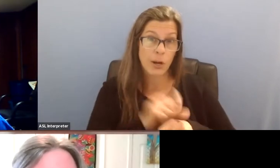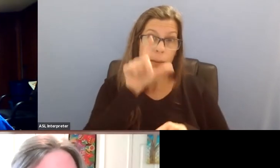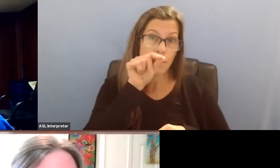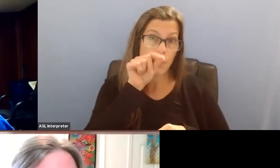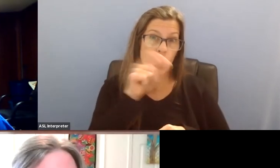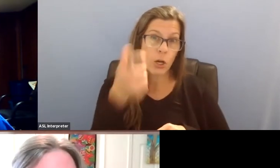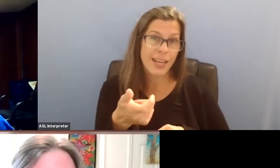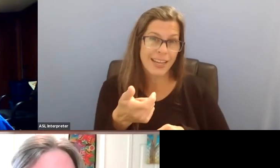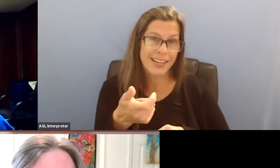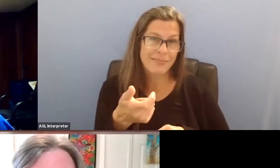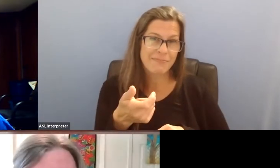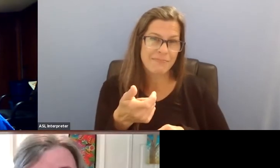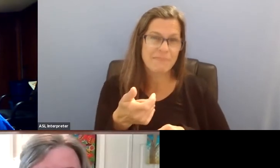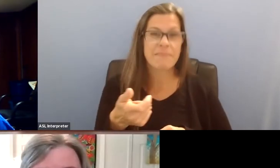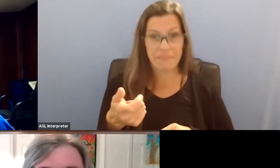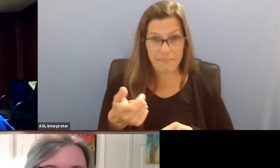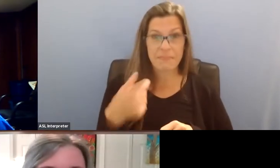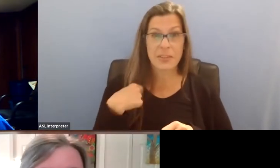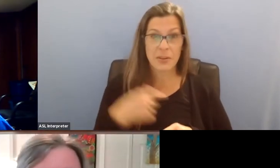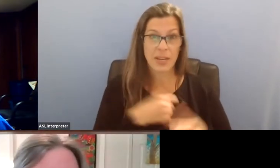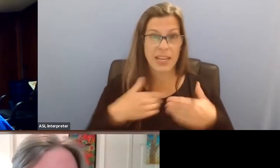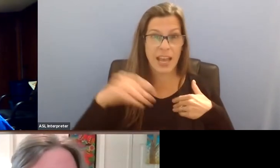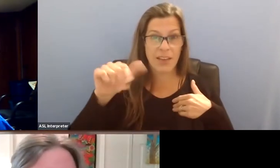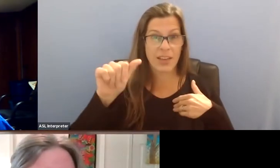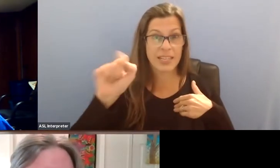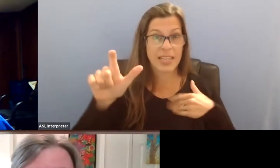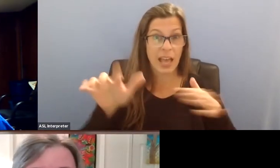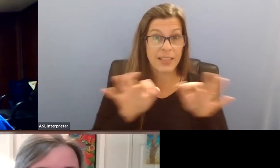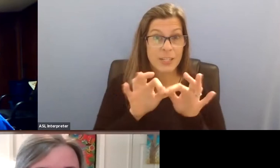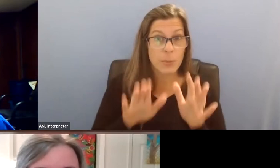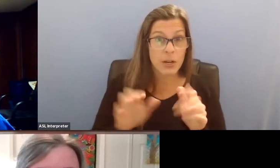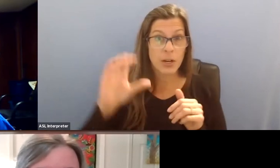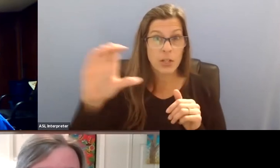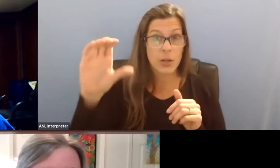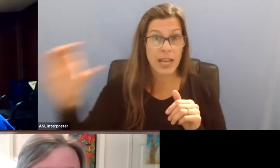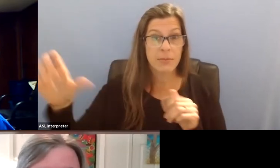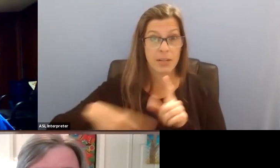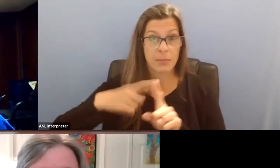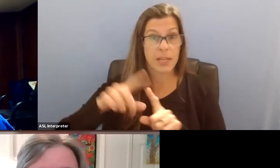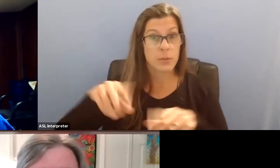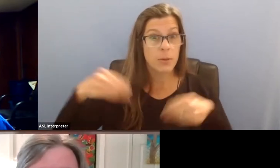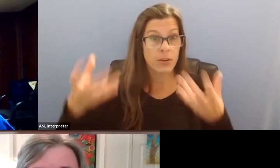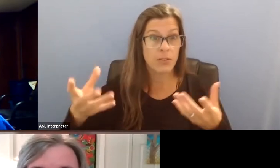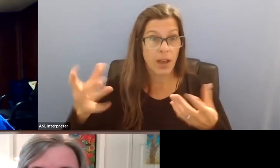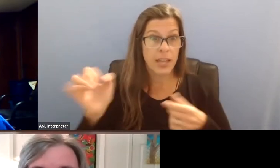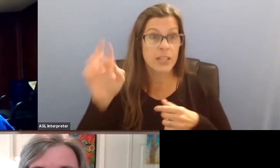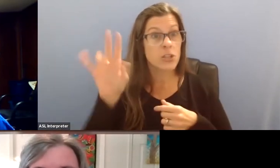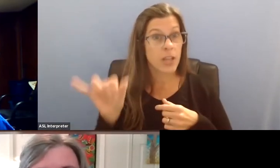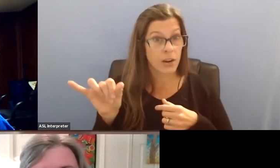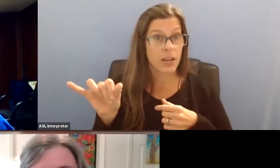As Namal mentioned, we have an ASL interpreter, we have closed captions, and we'll also be providing Jerry with an honorarium.